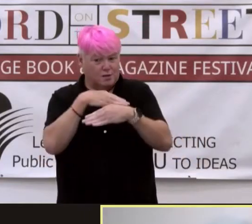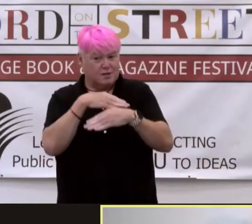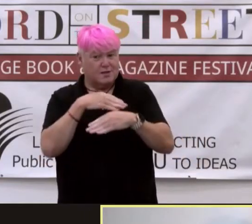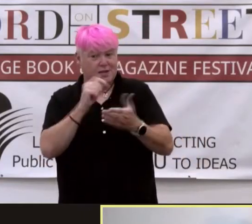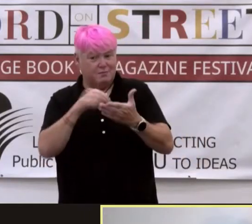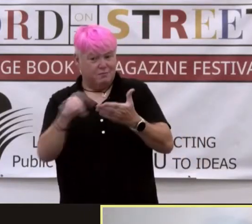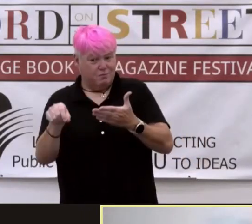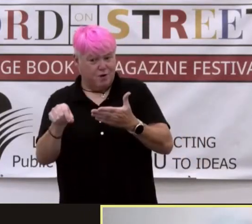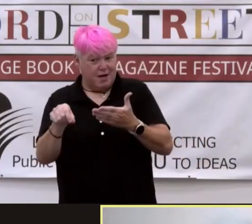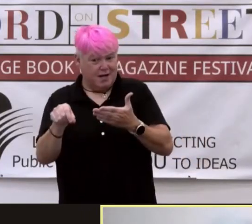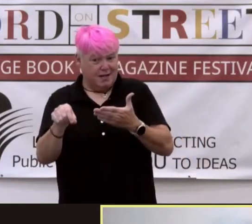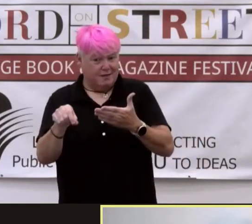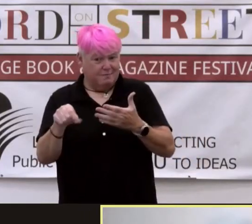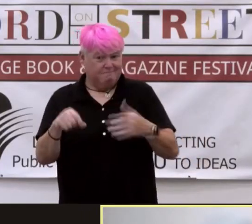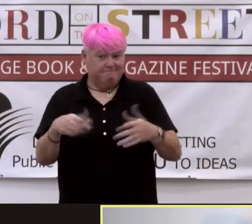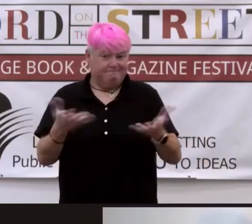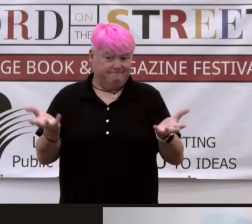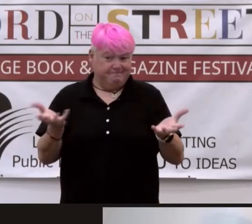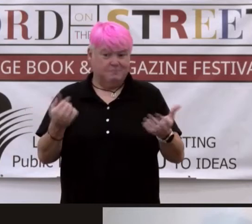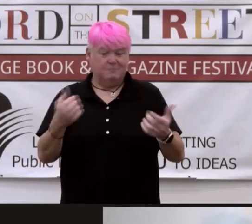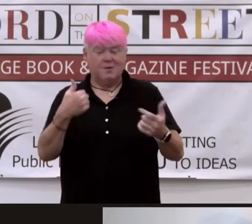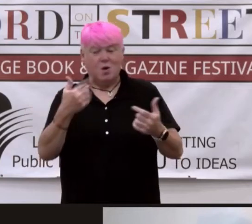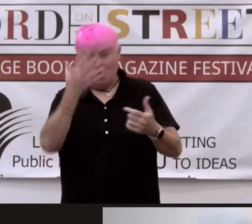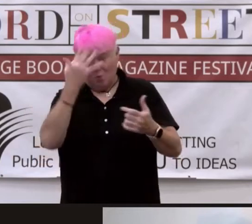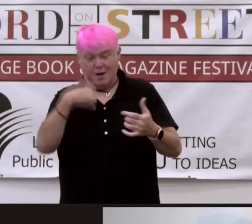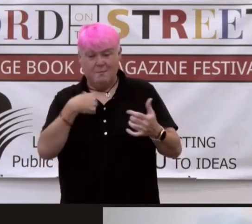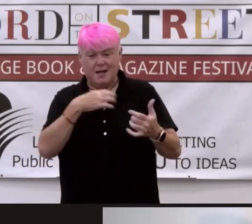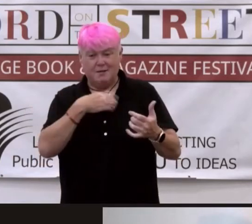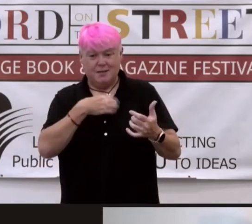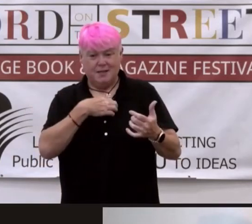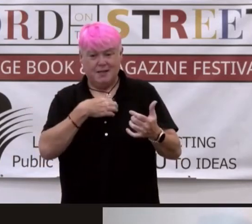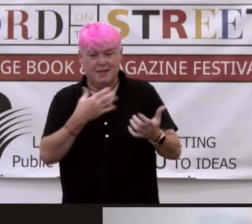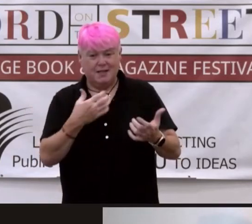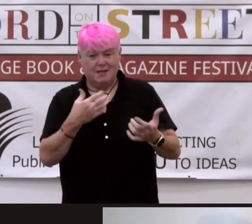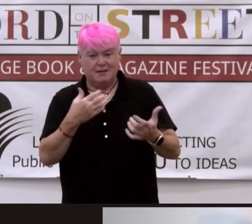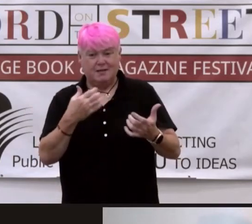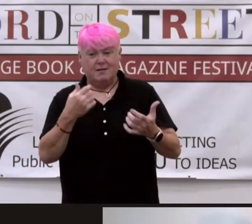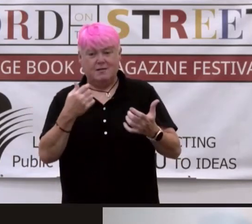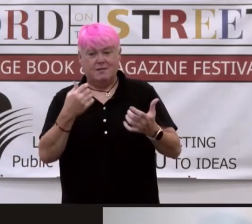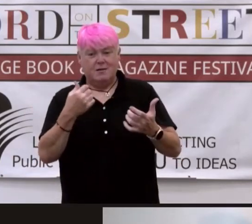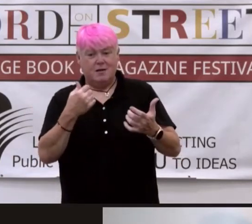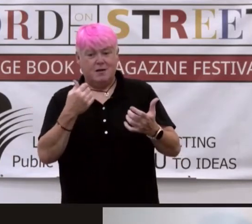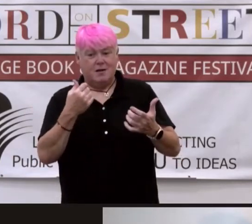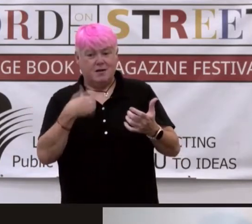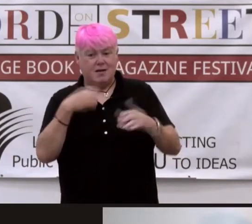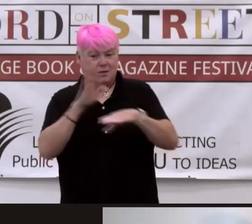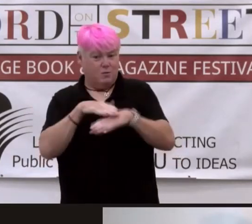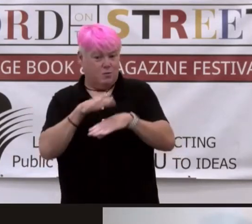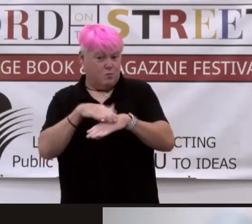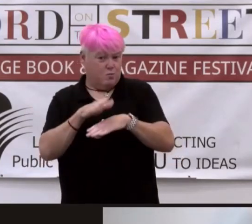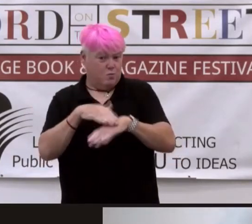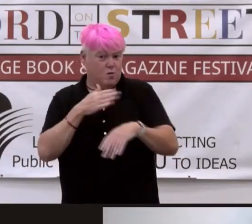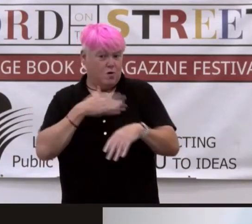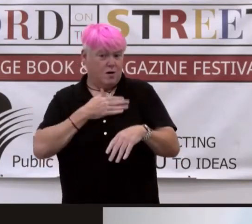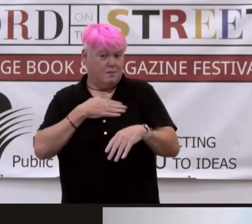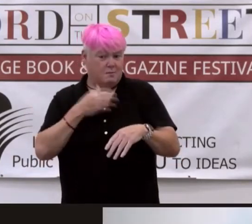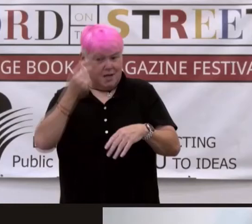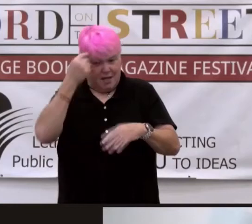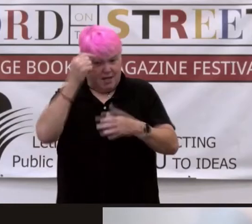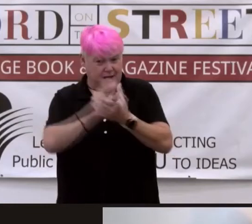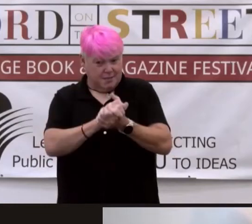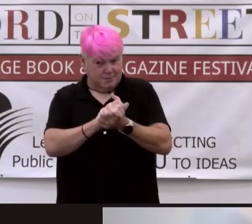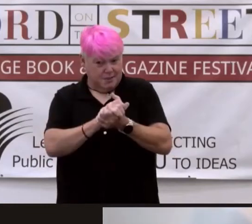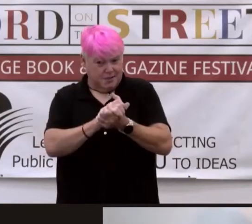complaining about? It was definitely one of those books where I had to like warn my husband what type of book I was reading. I'm like, if I'm